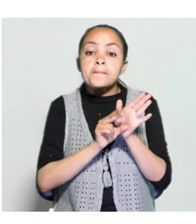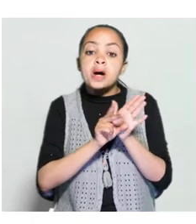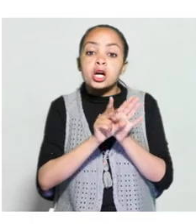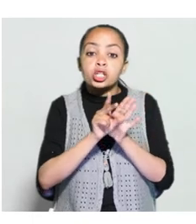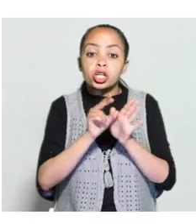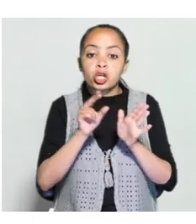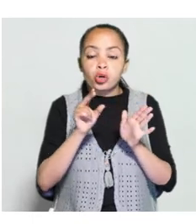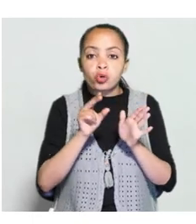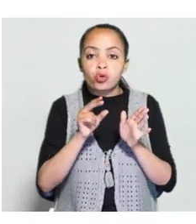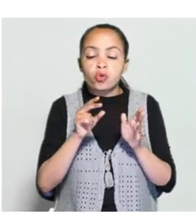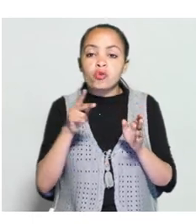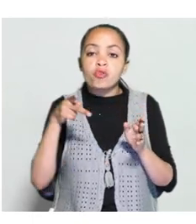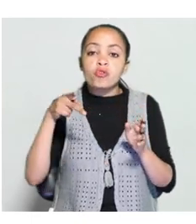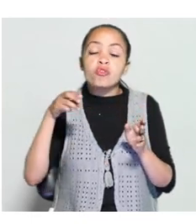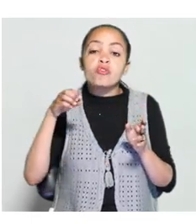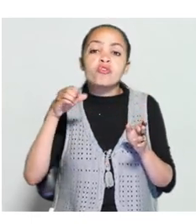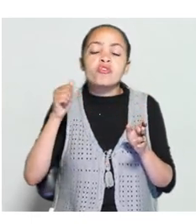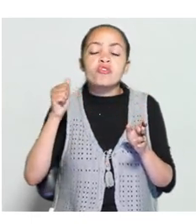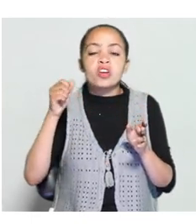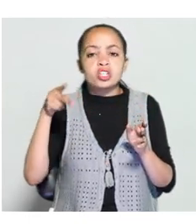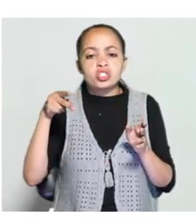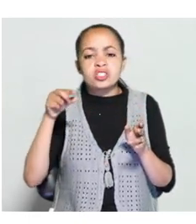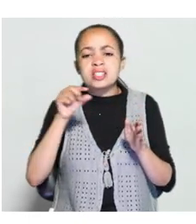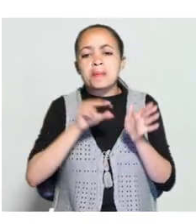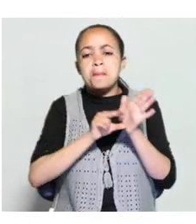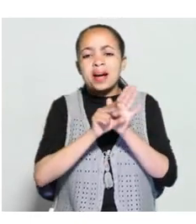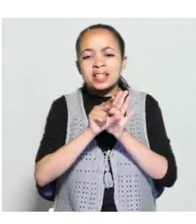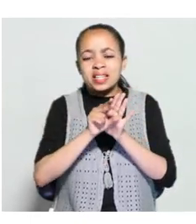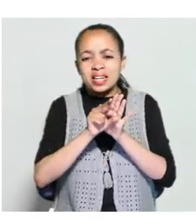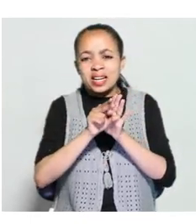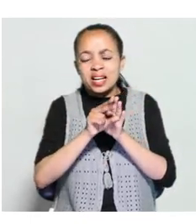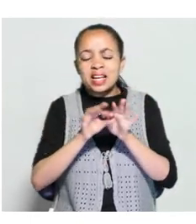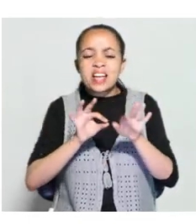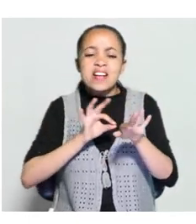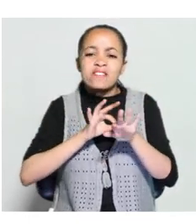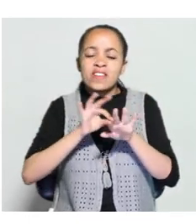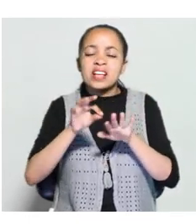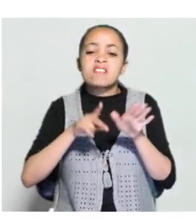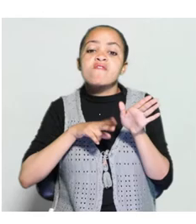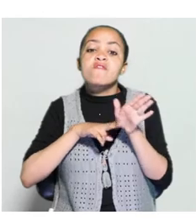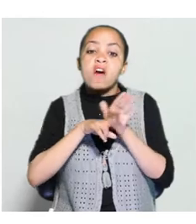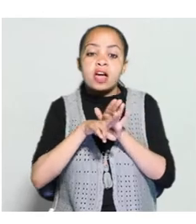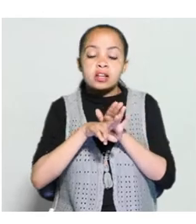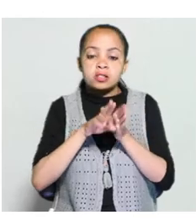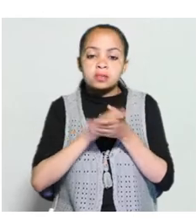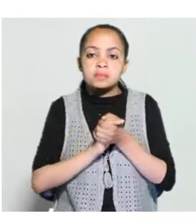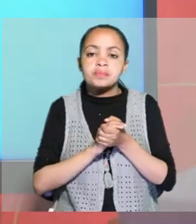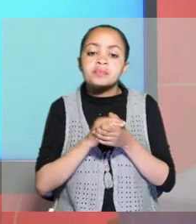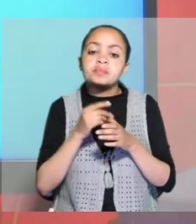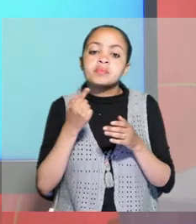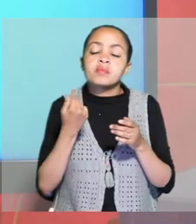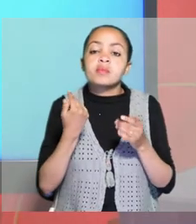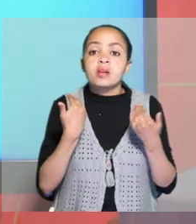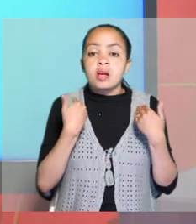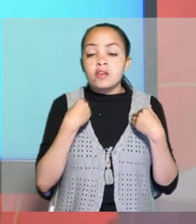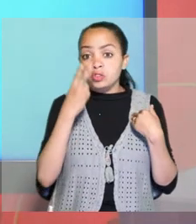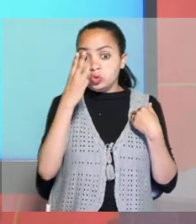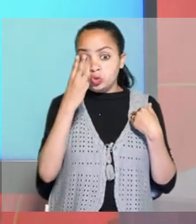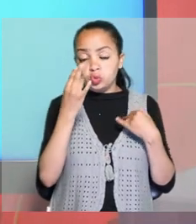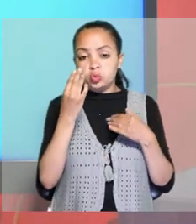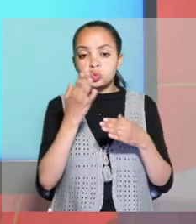bacteriophage. Bacteriophage is a bacteria infecting virus. It can have two